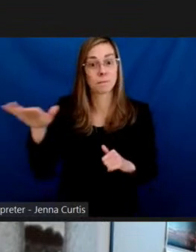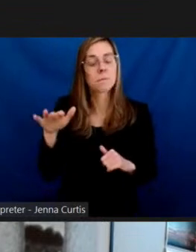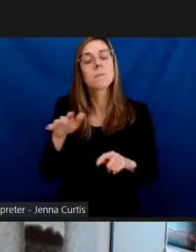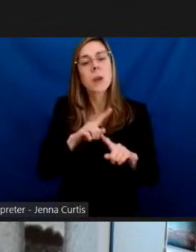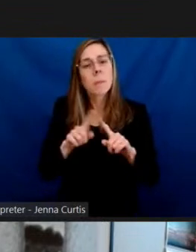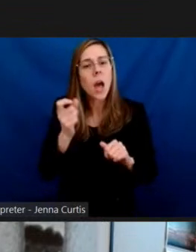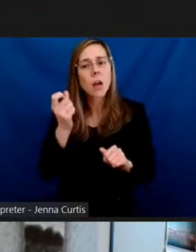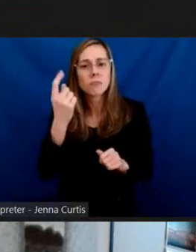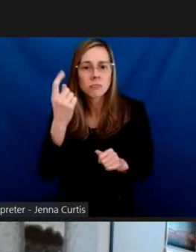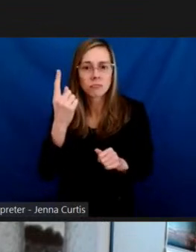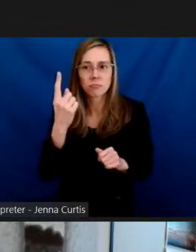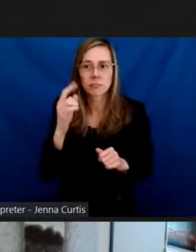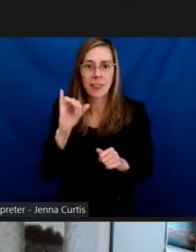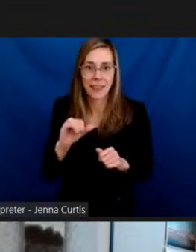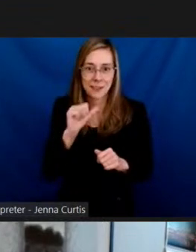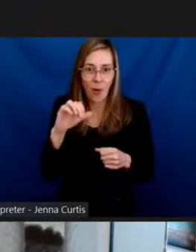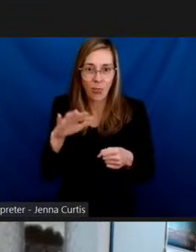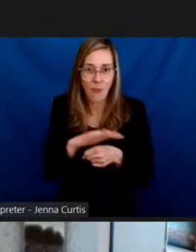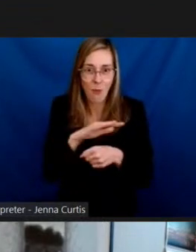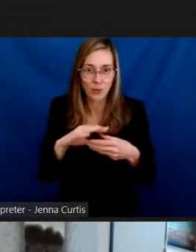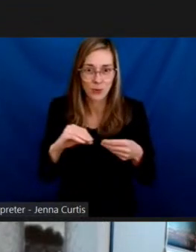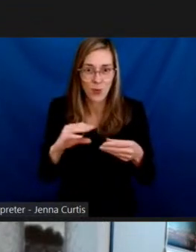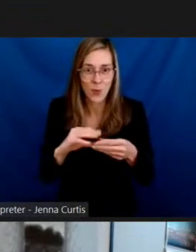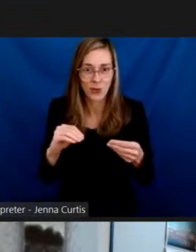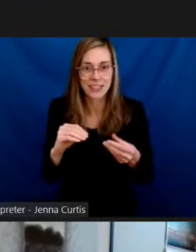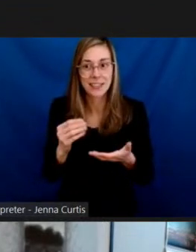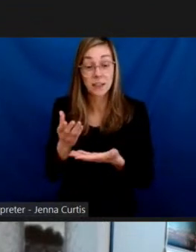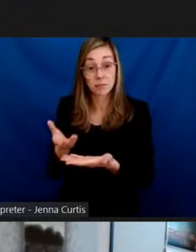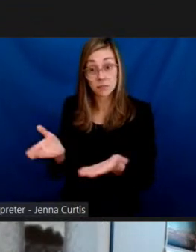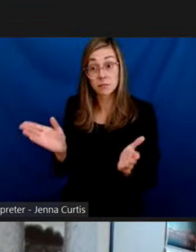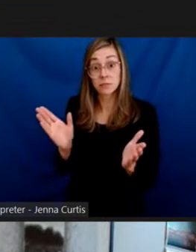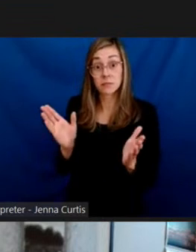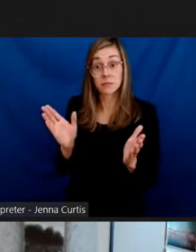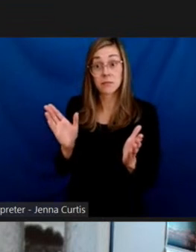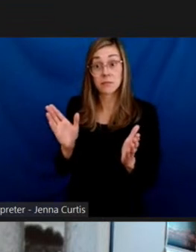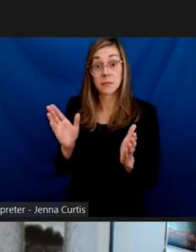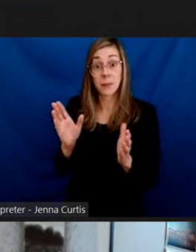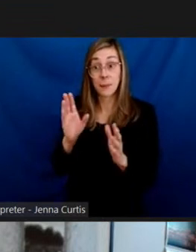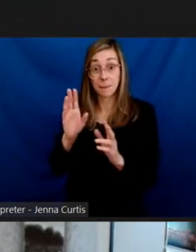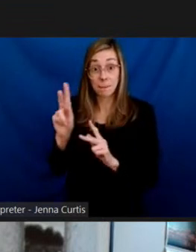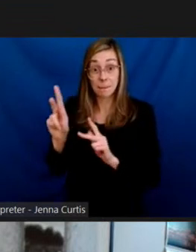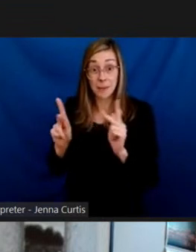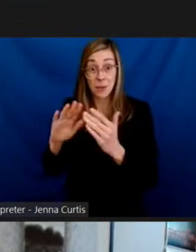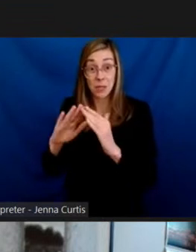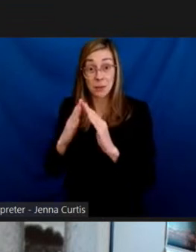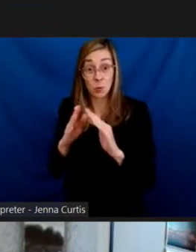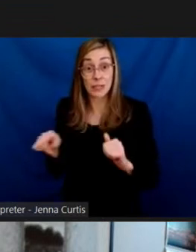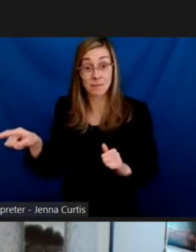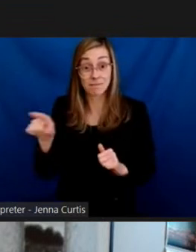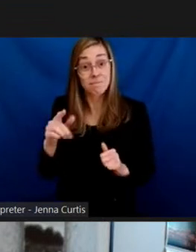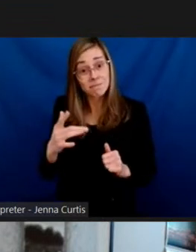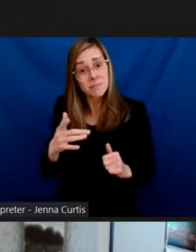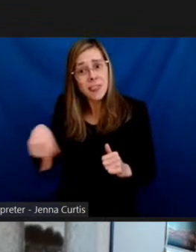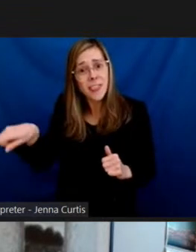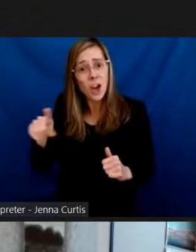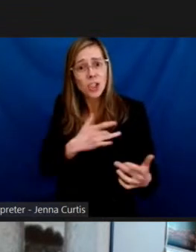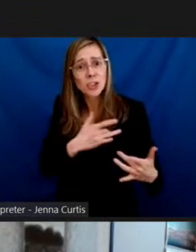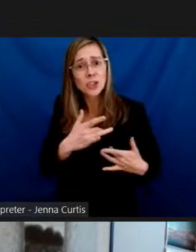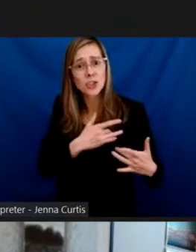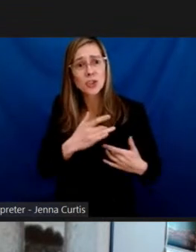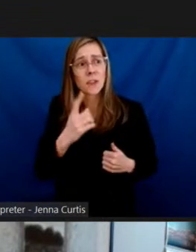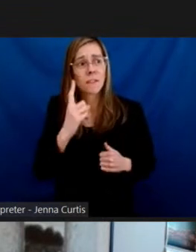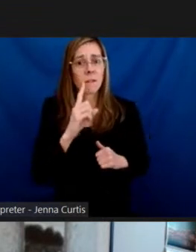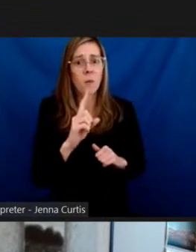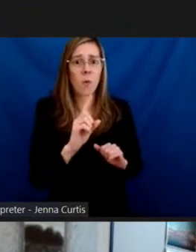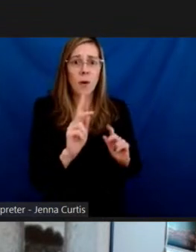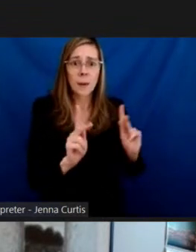and the end of the story. For the public, they are also deeply concerned about the state of affairs for people who are relegated